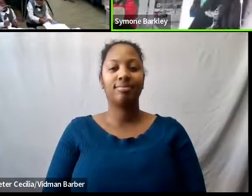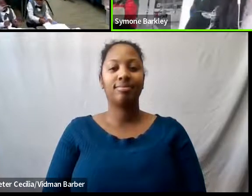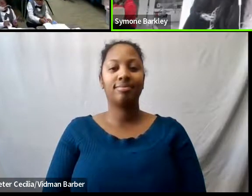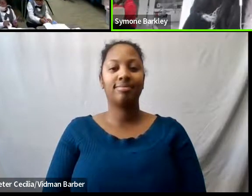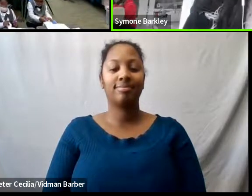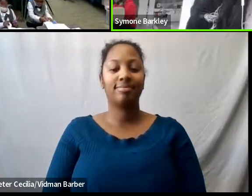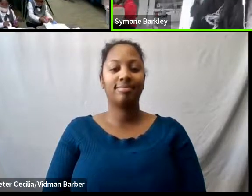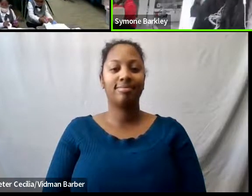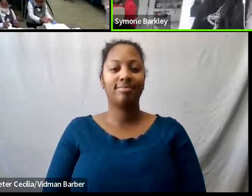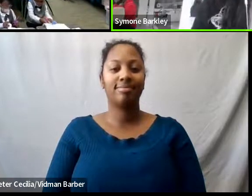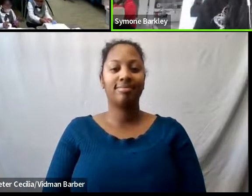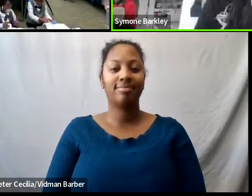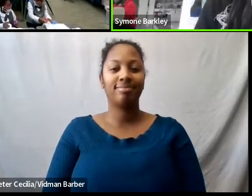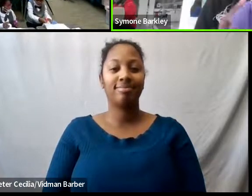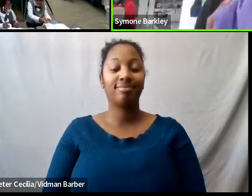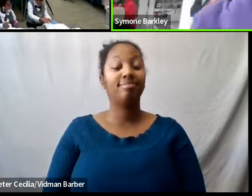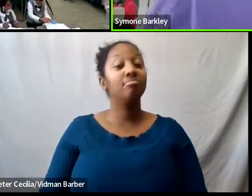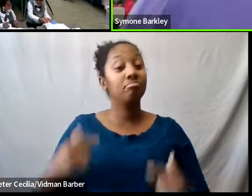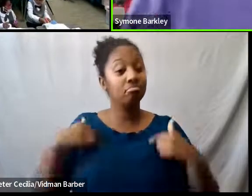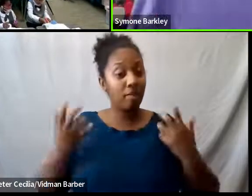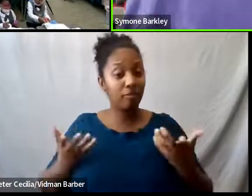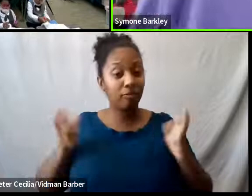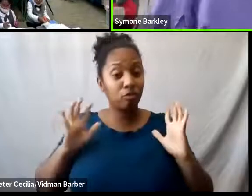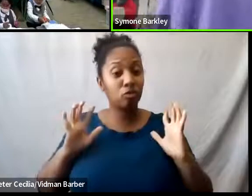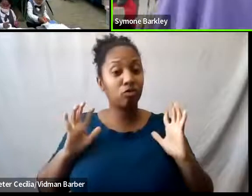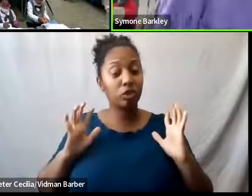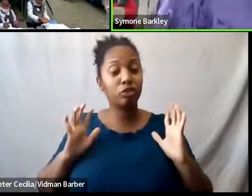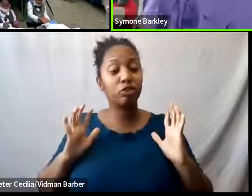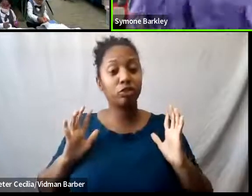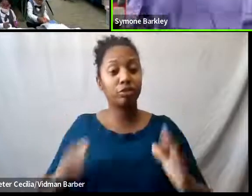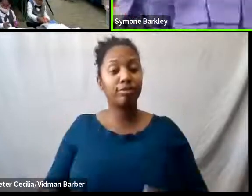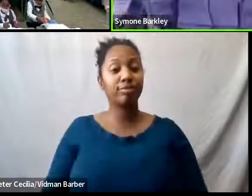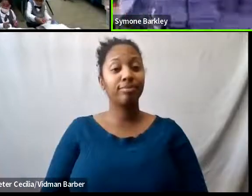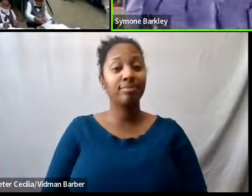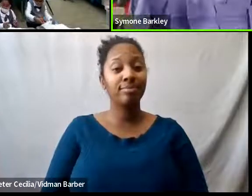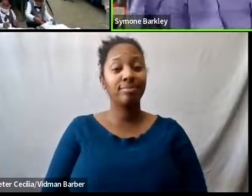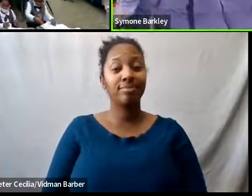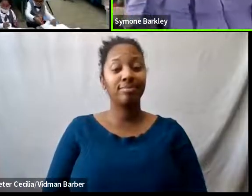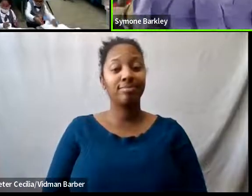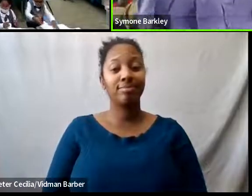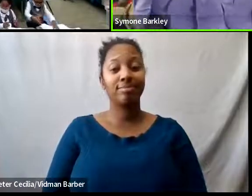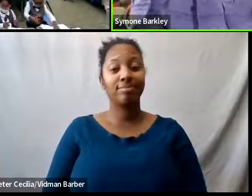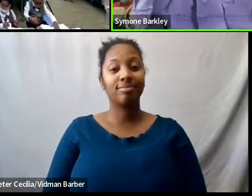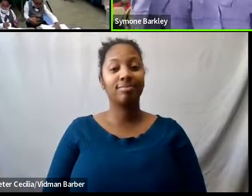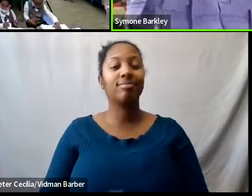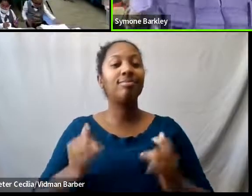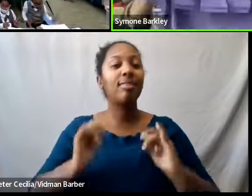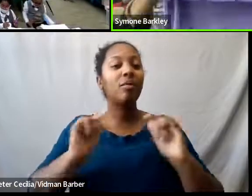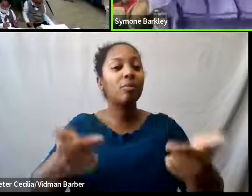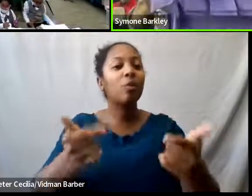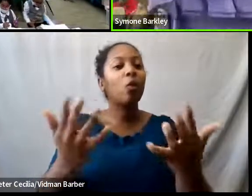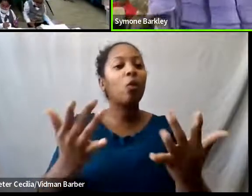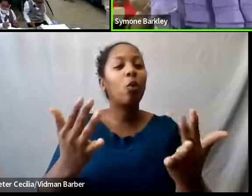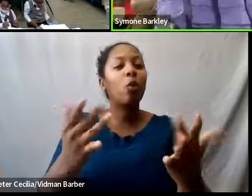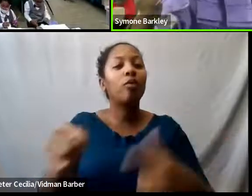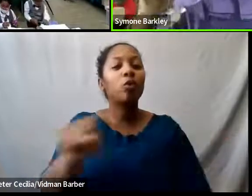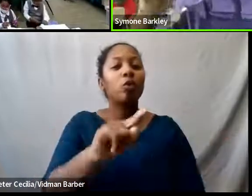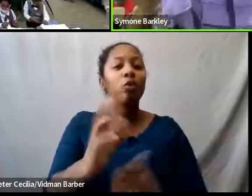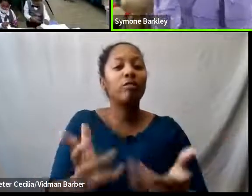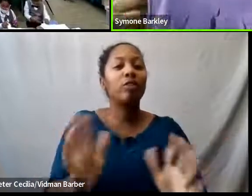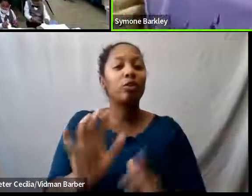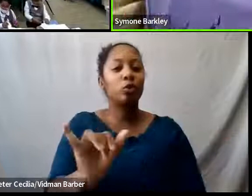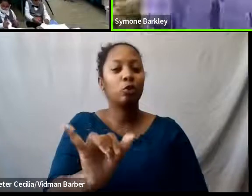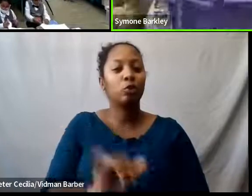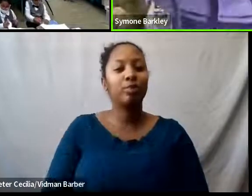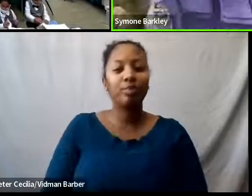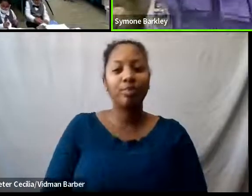All right. I'm done cutting across the bottom of mine. And I will wait for you all to be done cutting across the bottom of